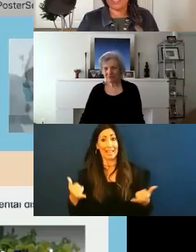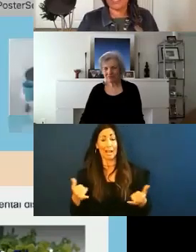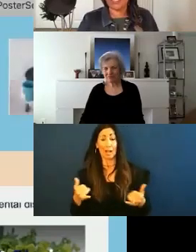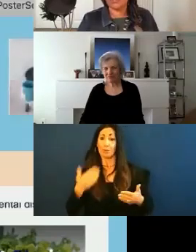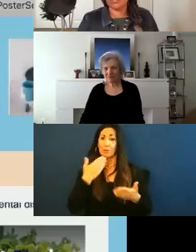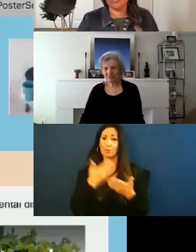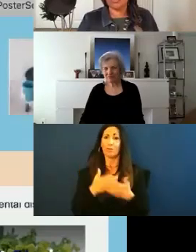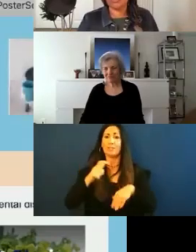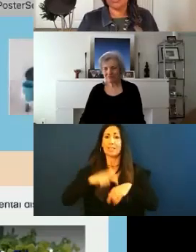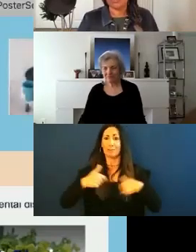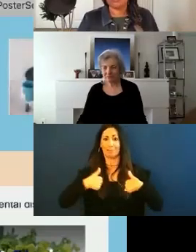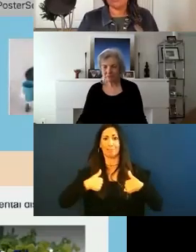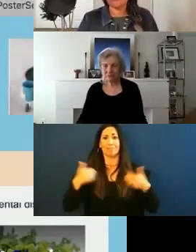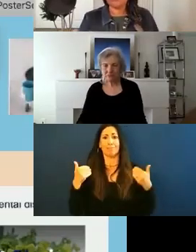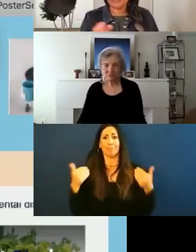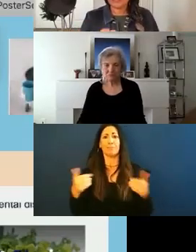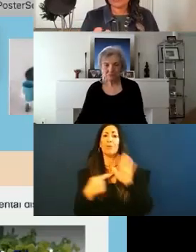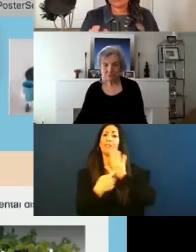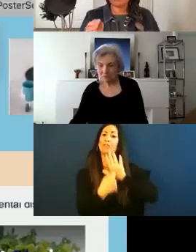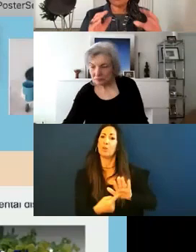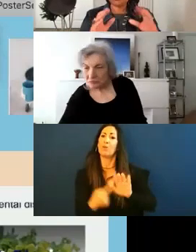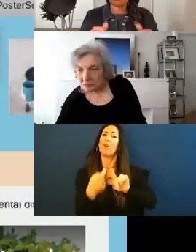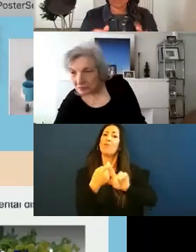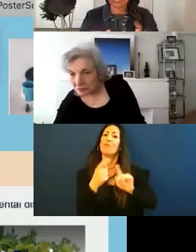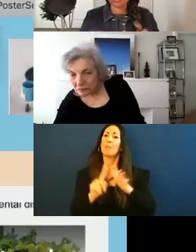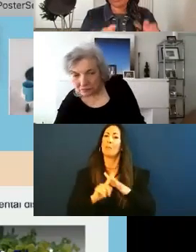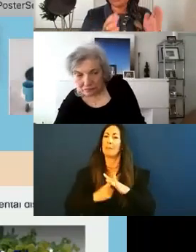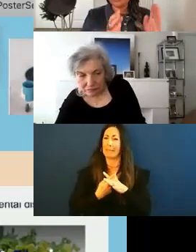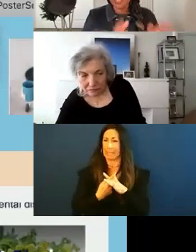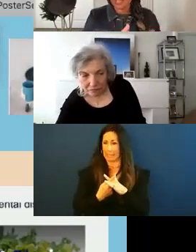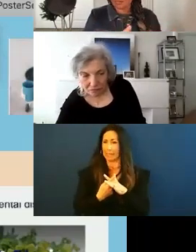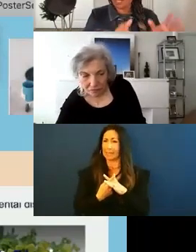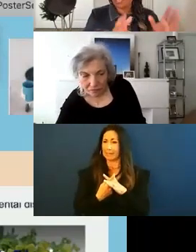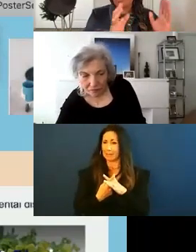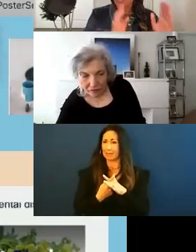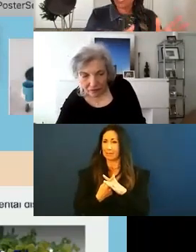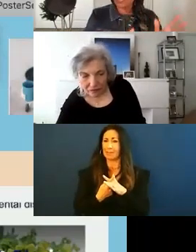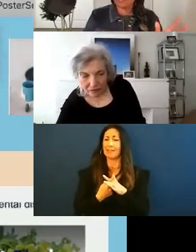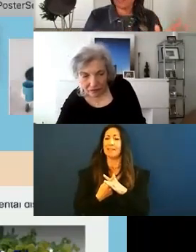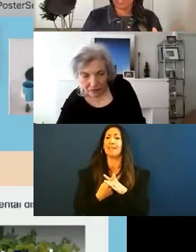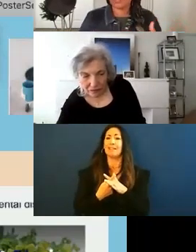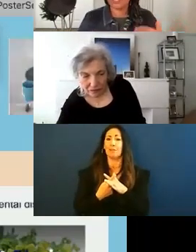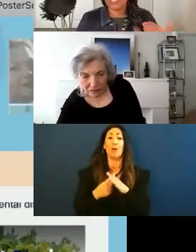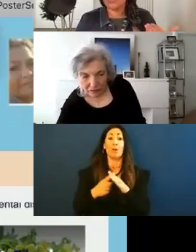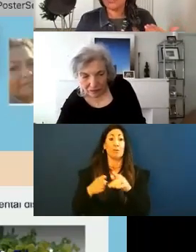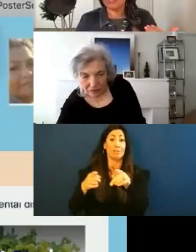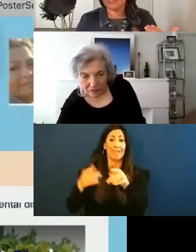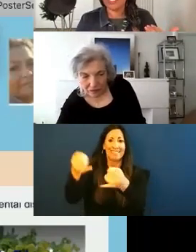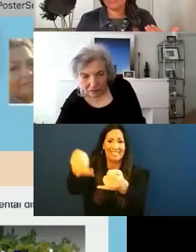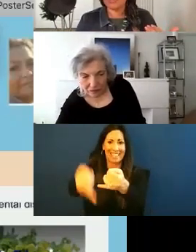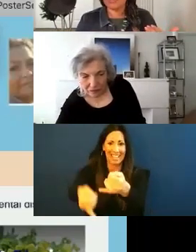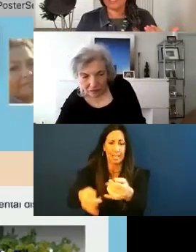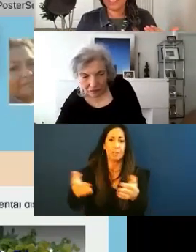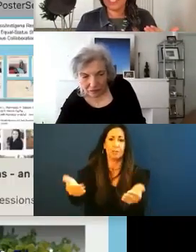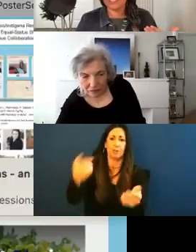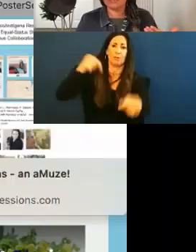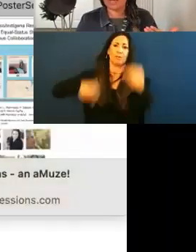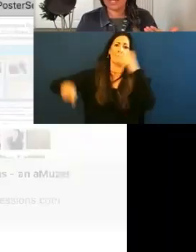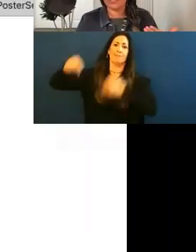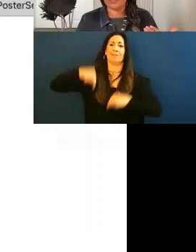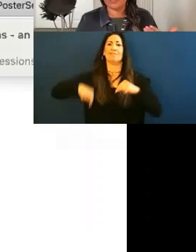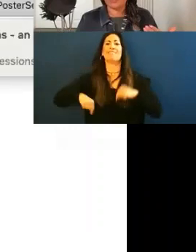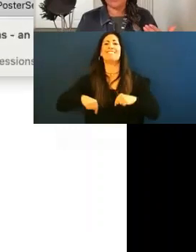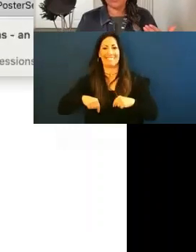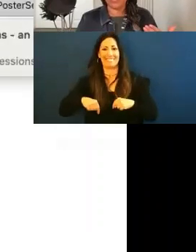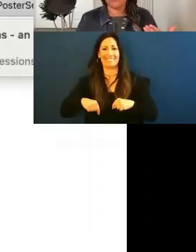go ahead and show you from the beginning. So from scratch, this is the end, beginning with the end in mind. And so beginning with the beginning in